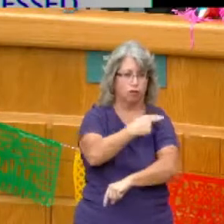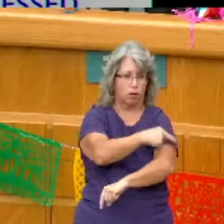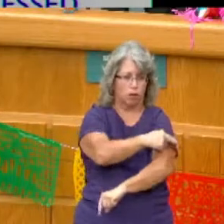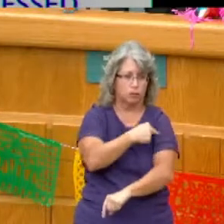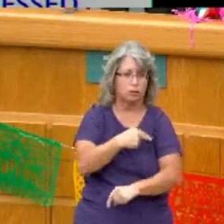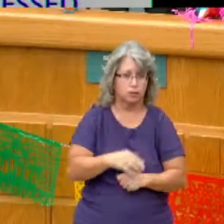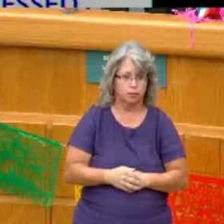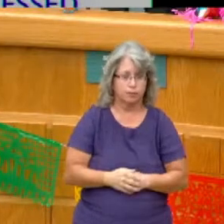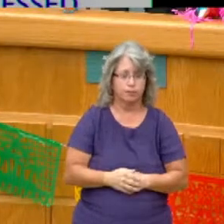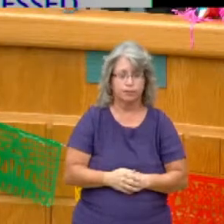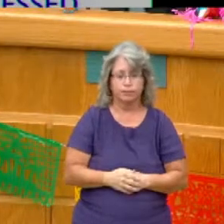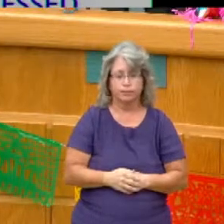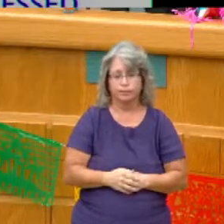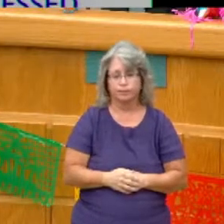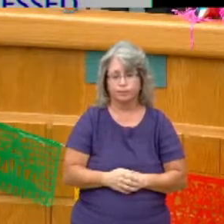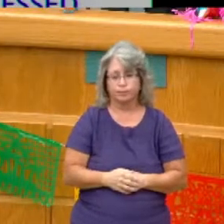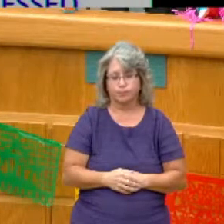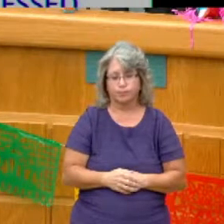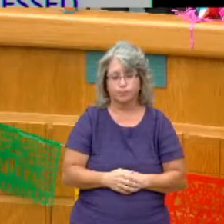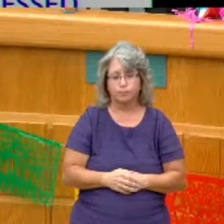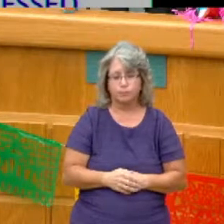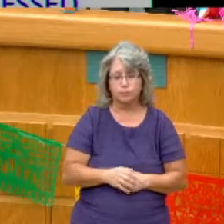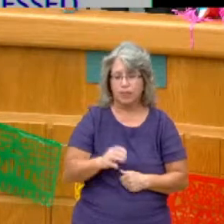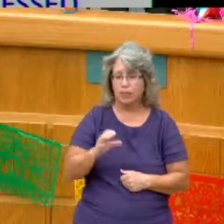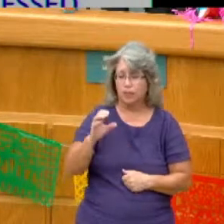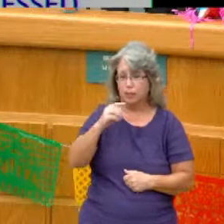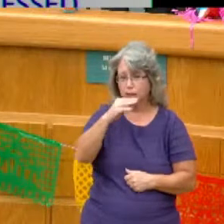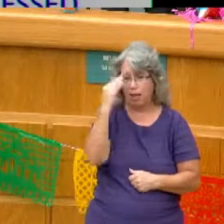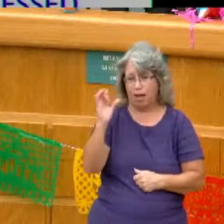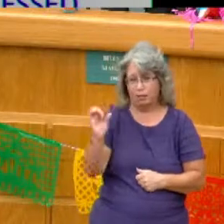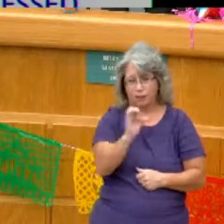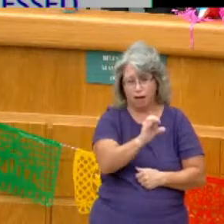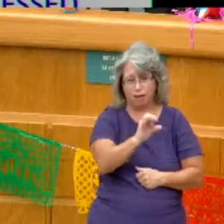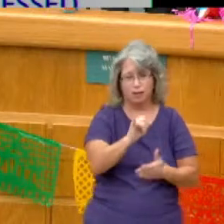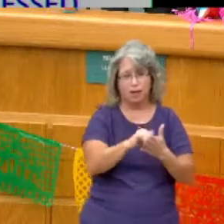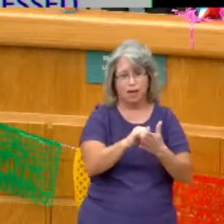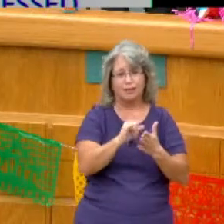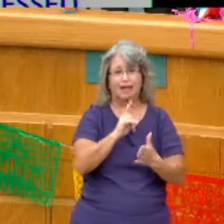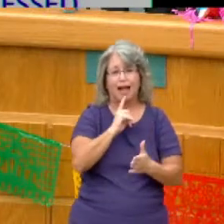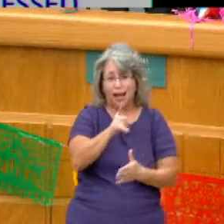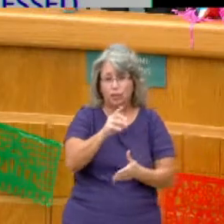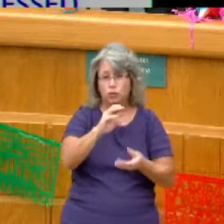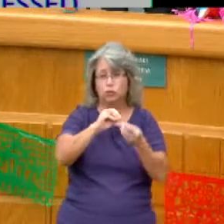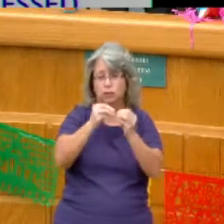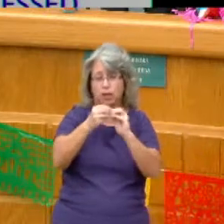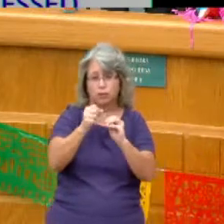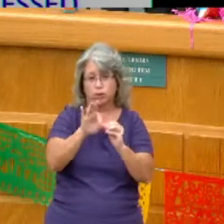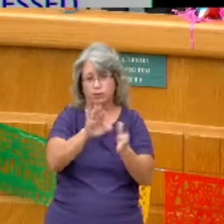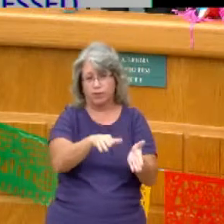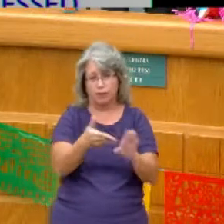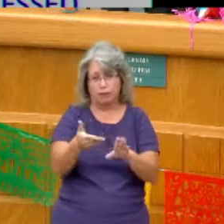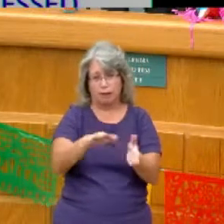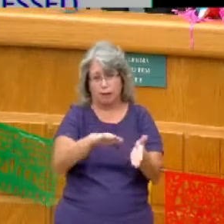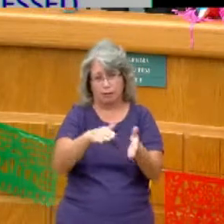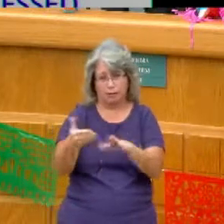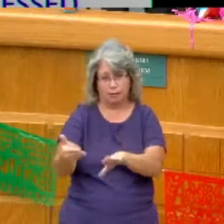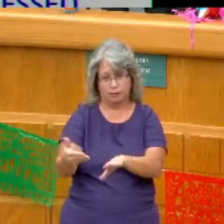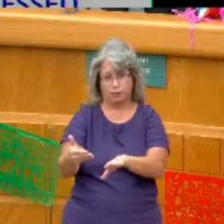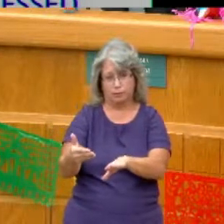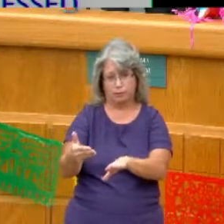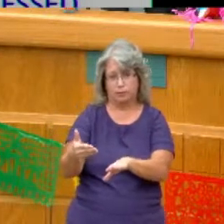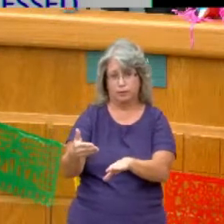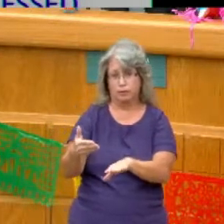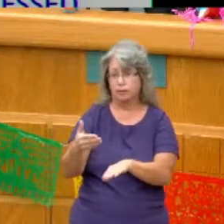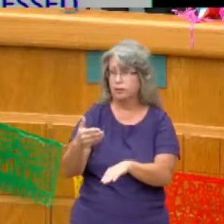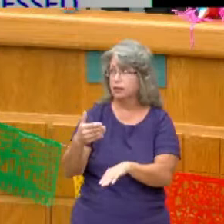Lastly, with the fatalities, in the black dots, we have the actual number of fatalities counted up in the 7 days before each one of